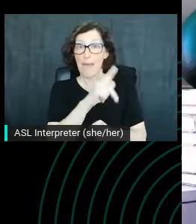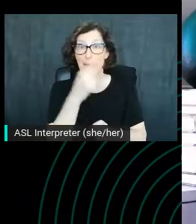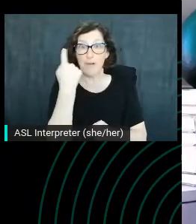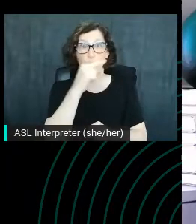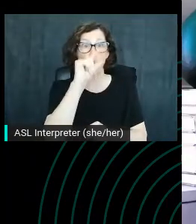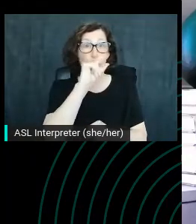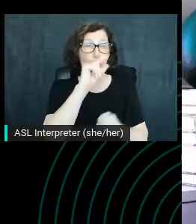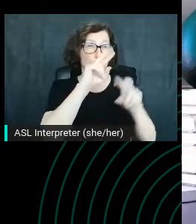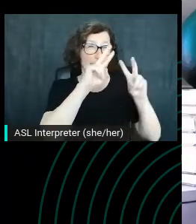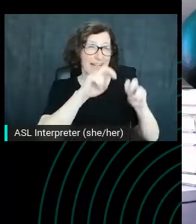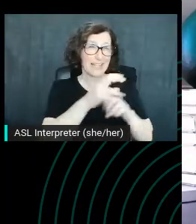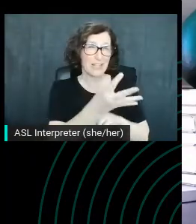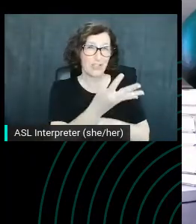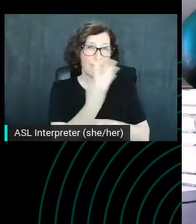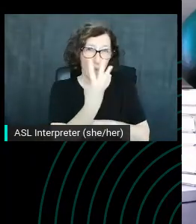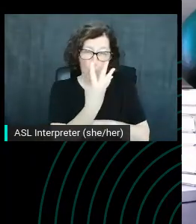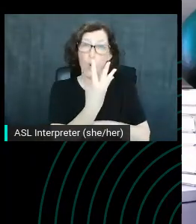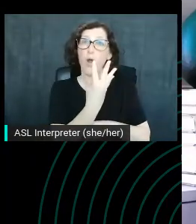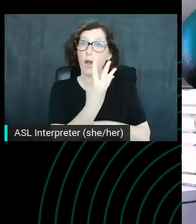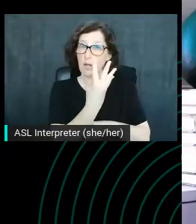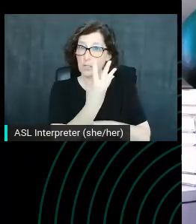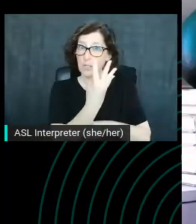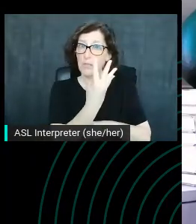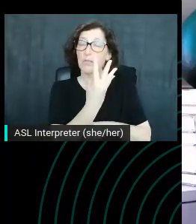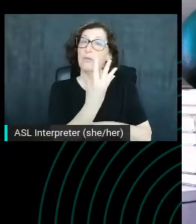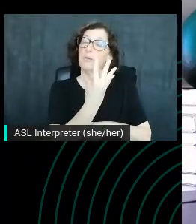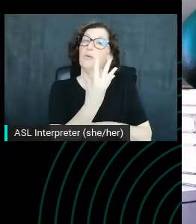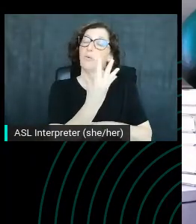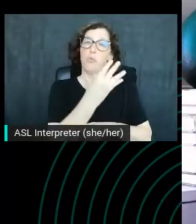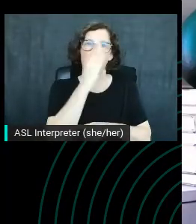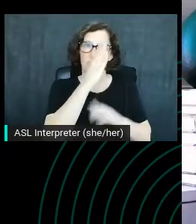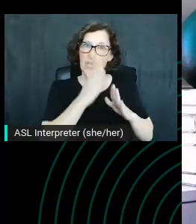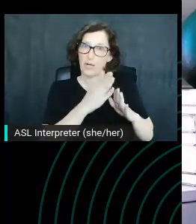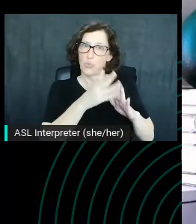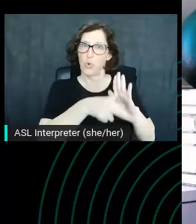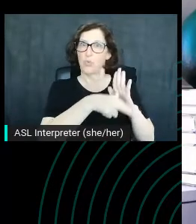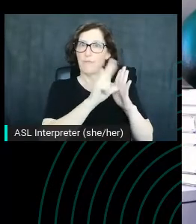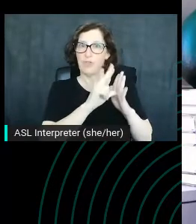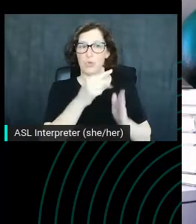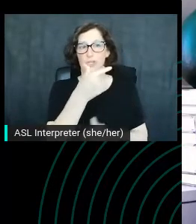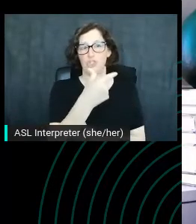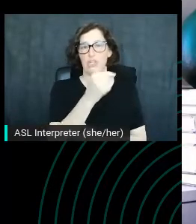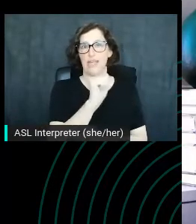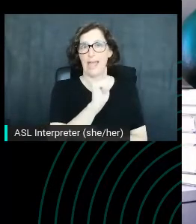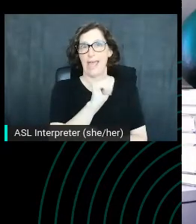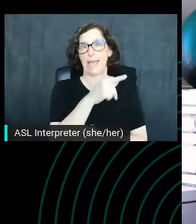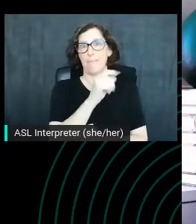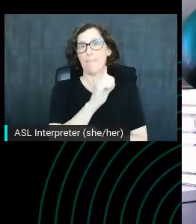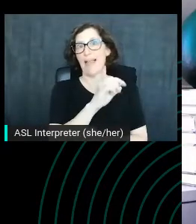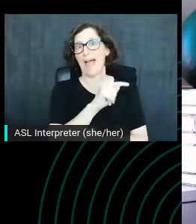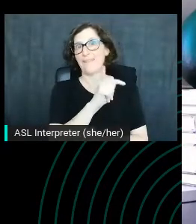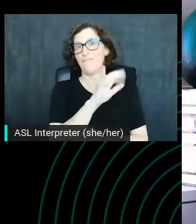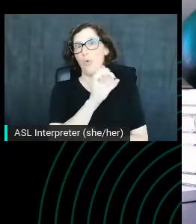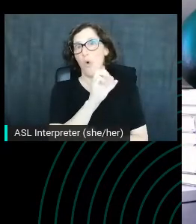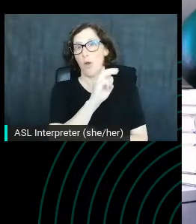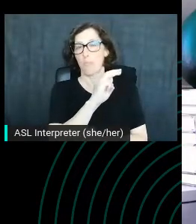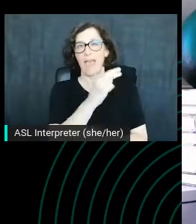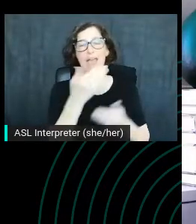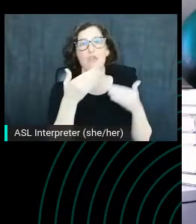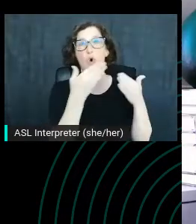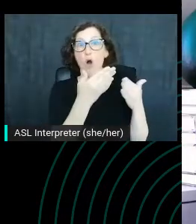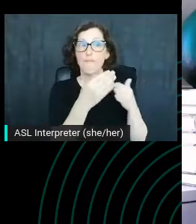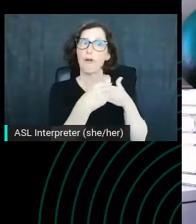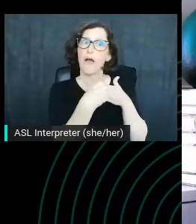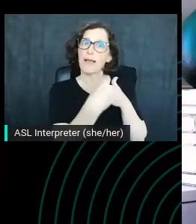where CI's Ali Duffy-Kubalette will share an overview of the GA4 platform and offer a step-by-step guide to